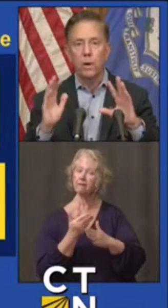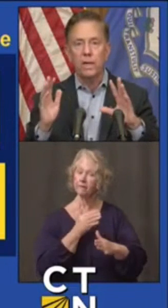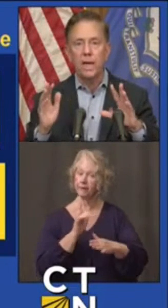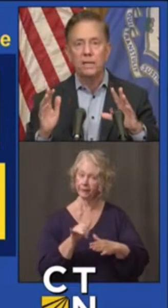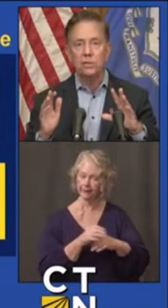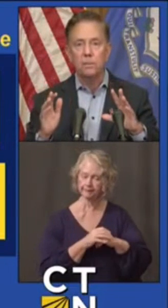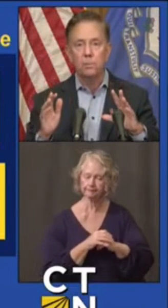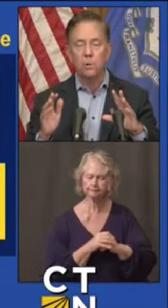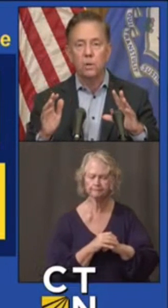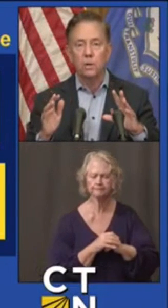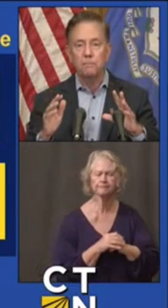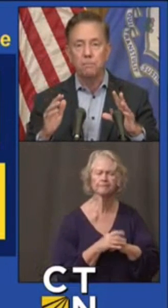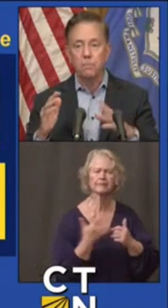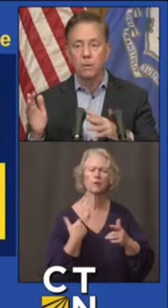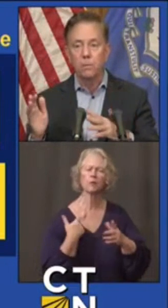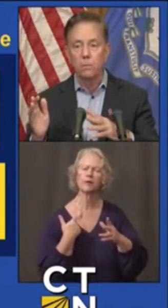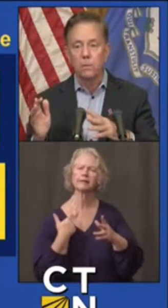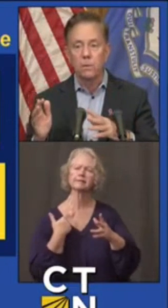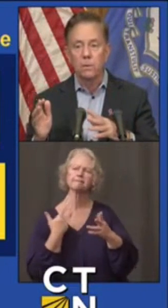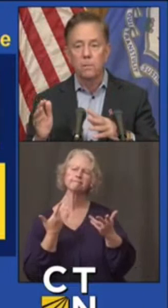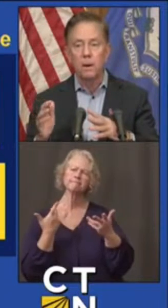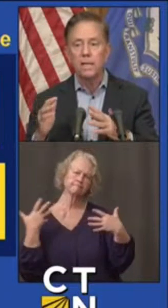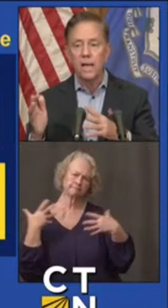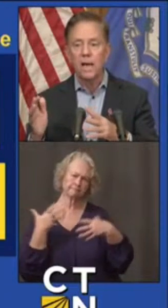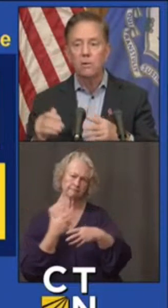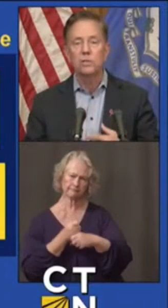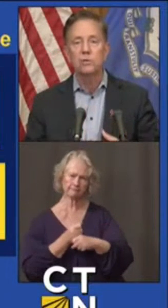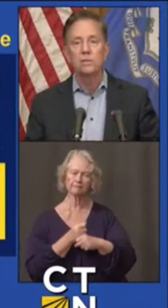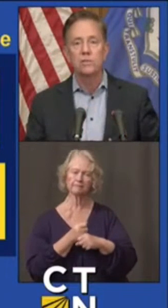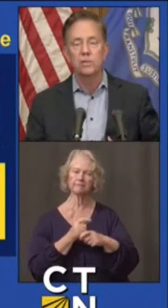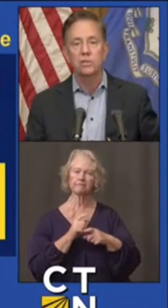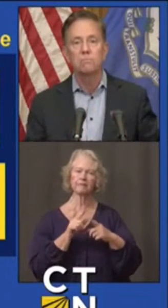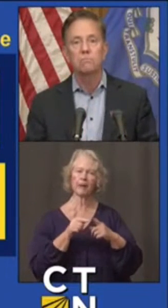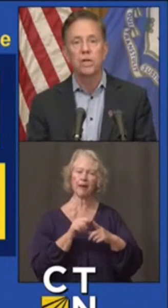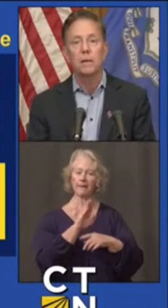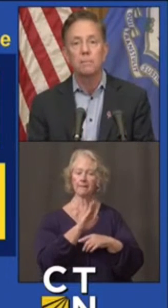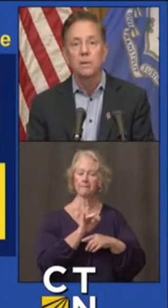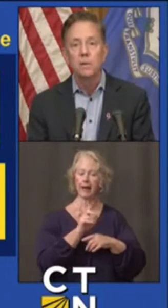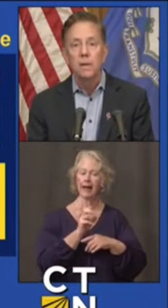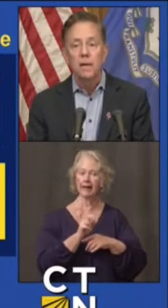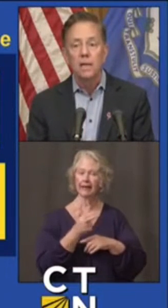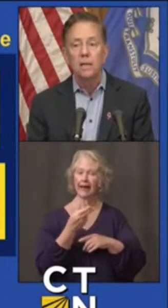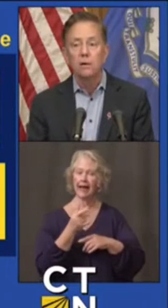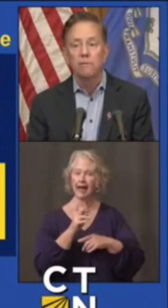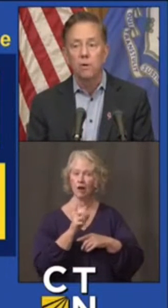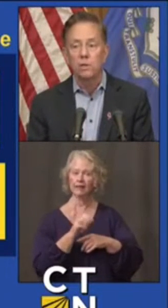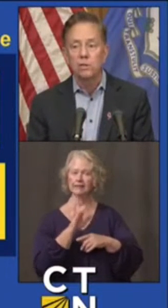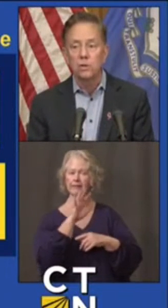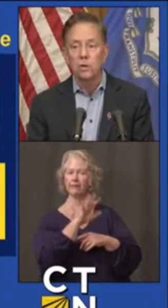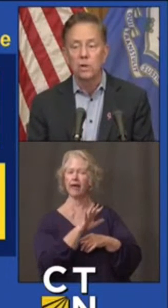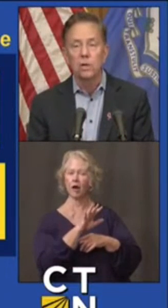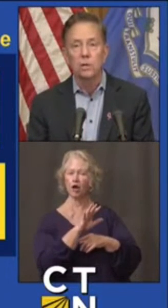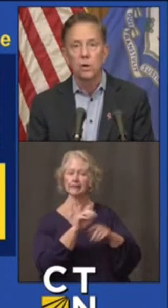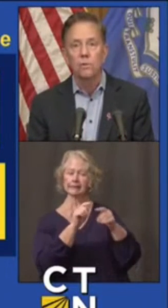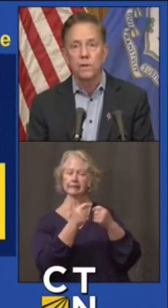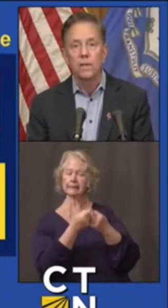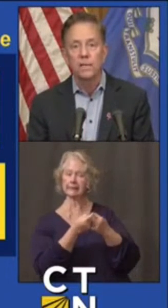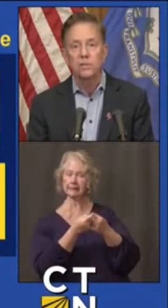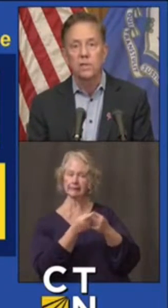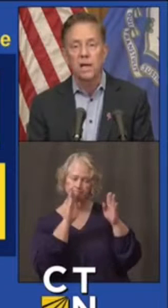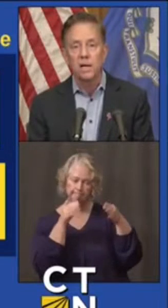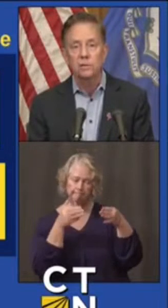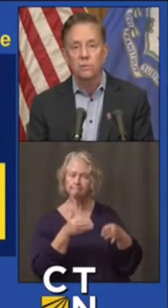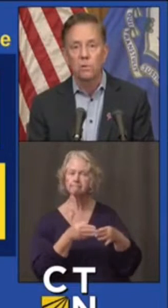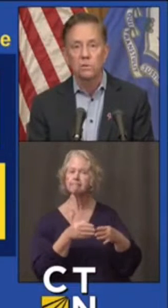quick catch-up on the Biden-Harris transition team and their focus on the